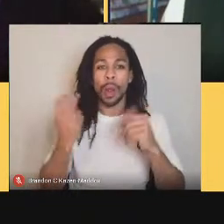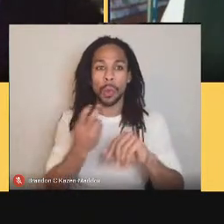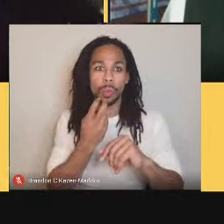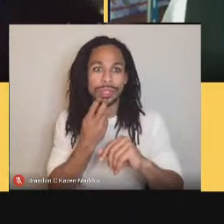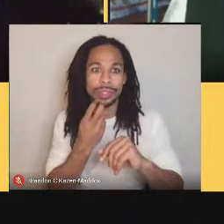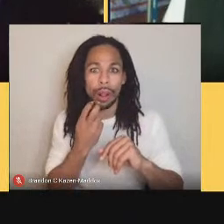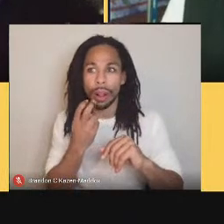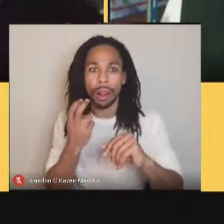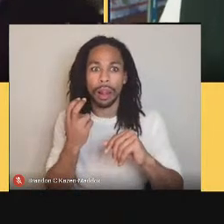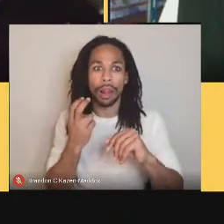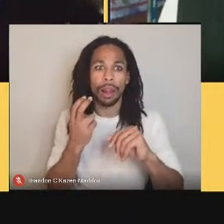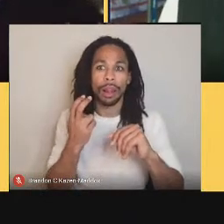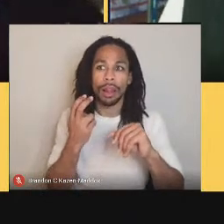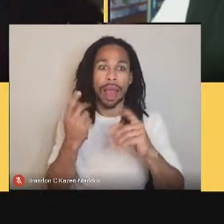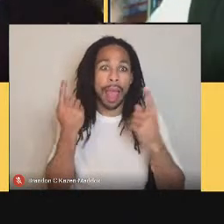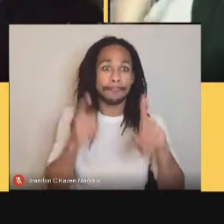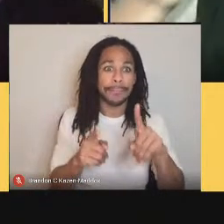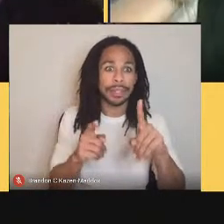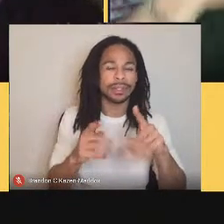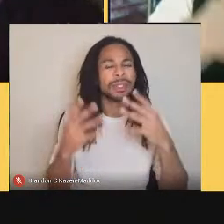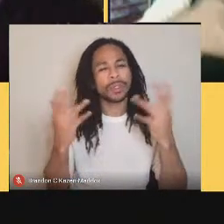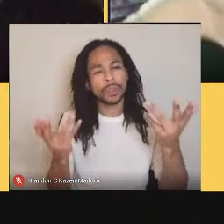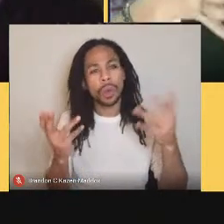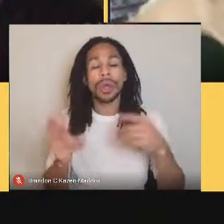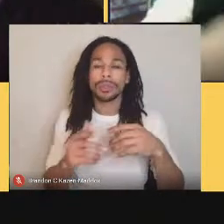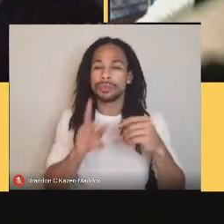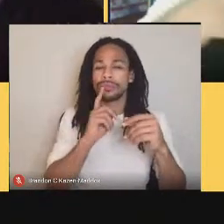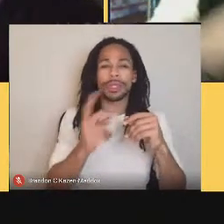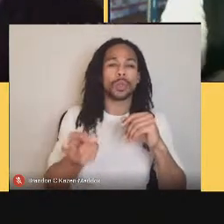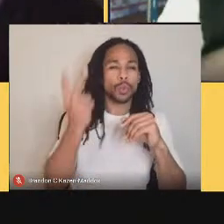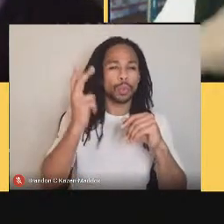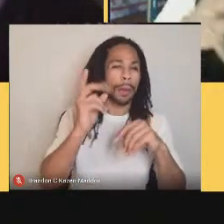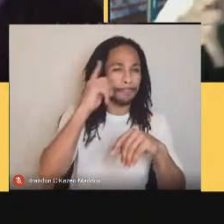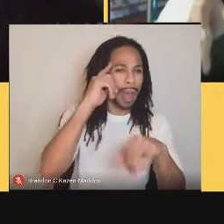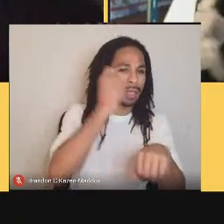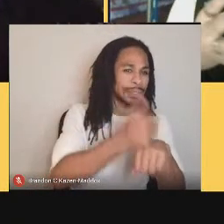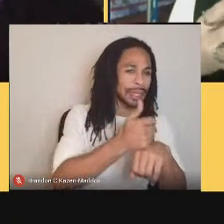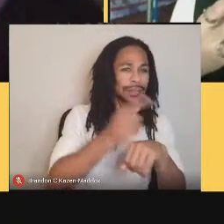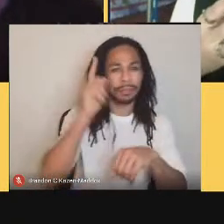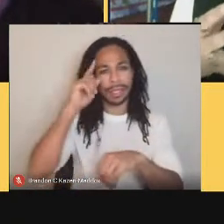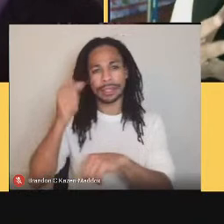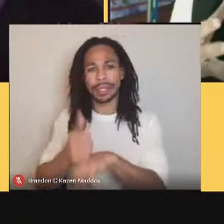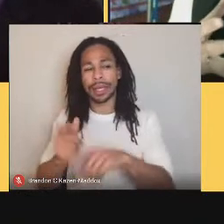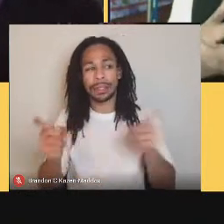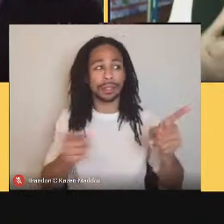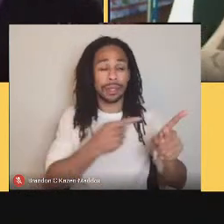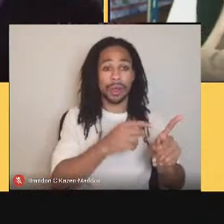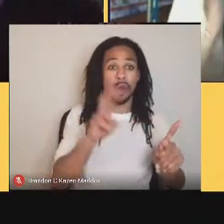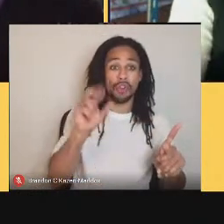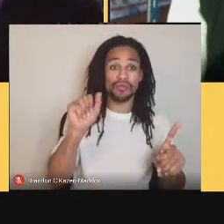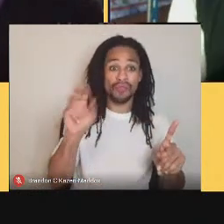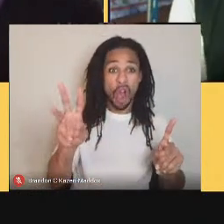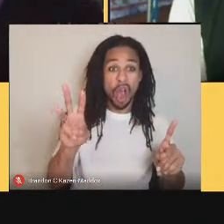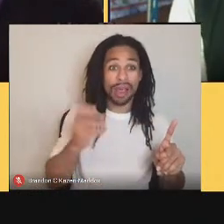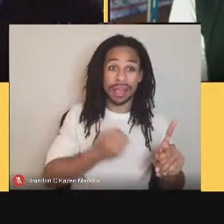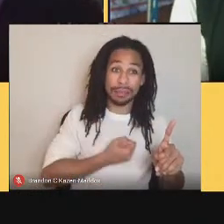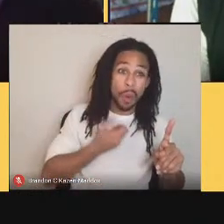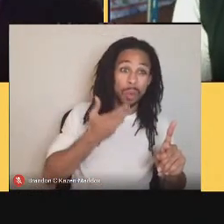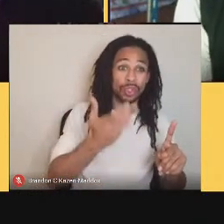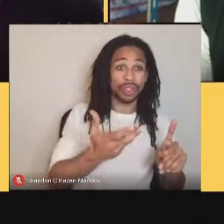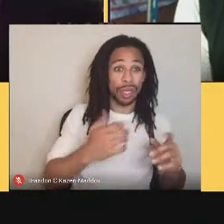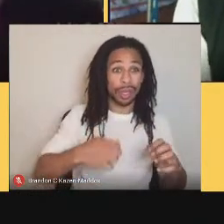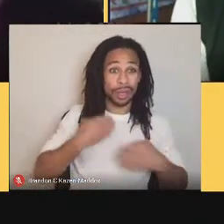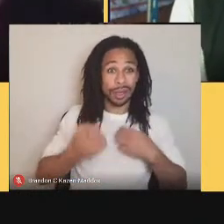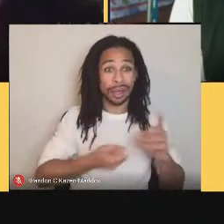different mindsets of kind of approaching music. One was definitely more raw emotion. Let's make the music a part of